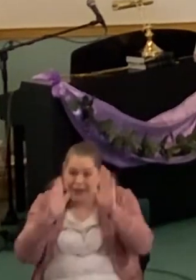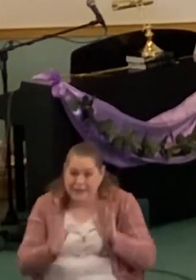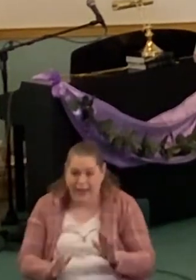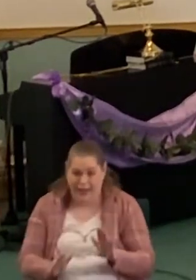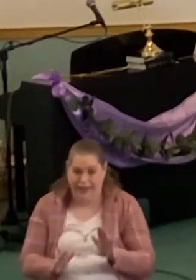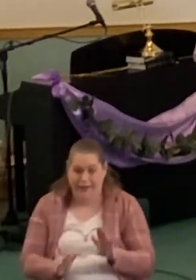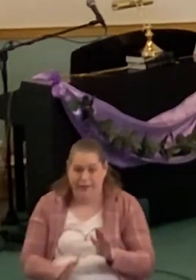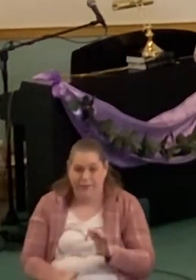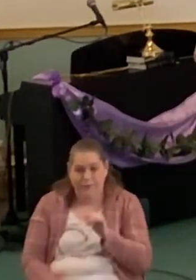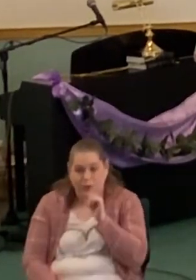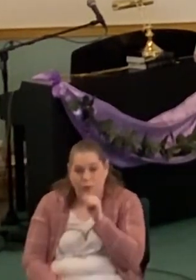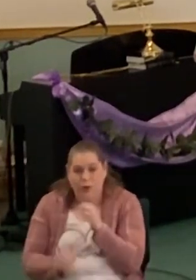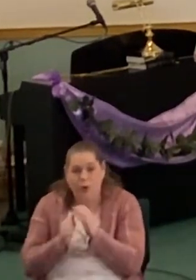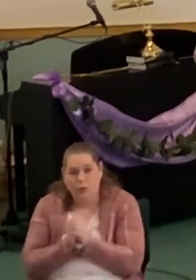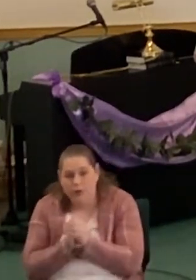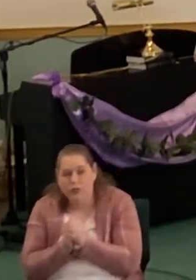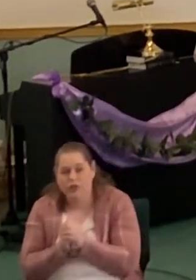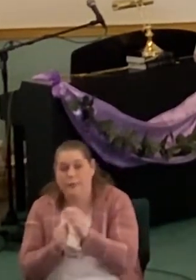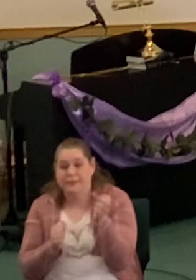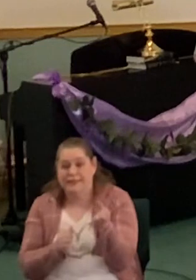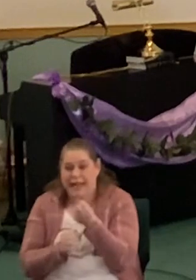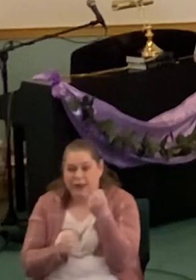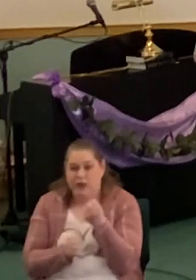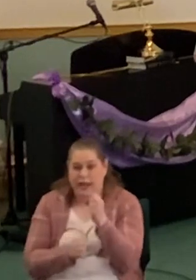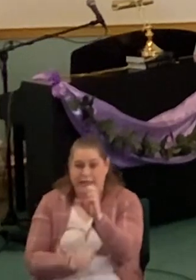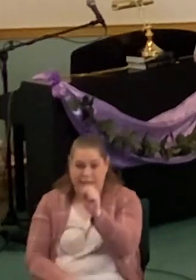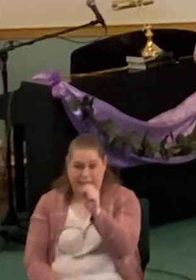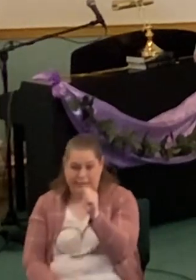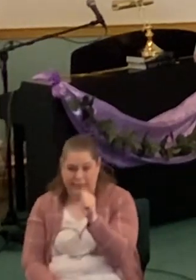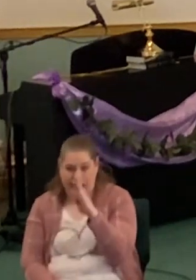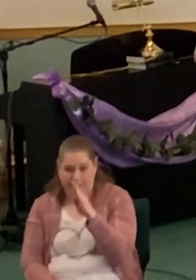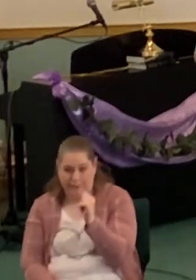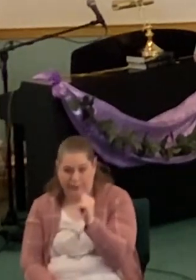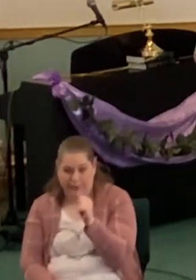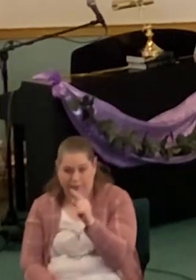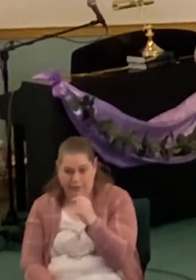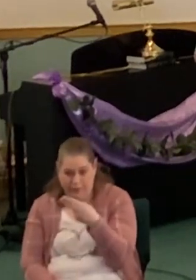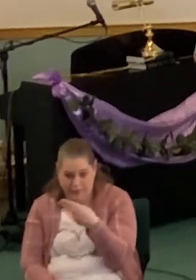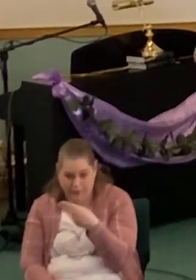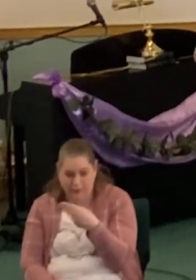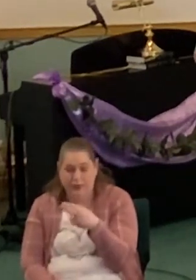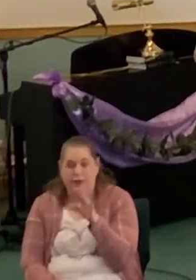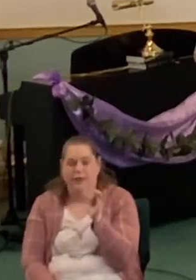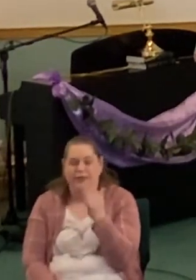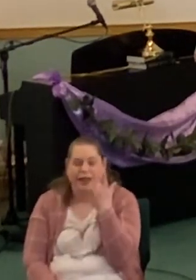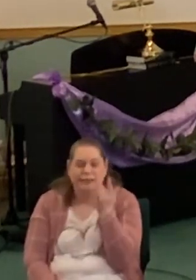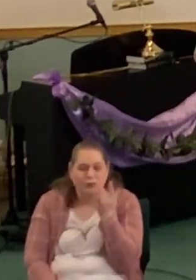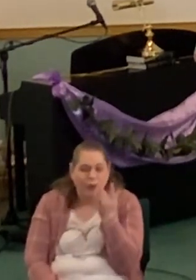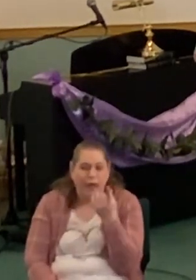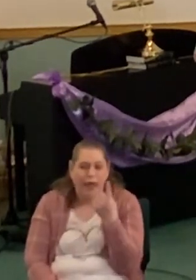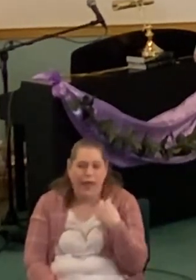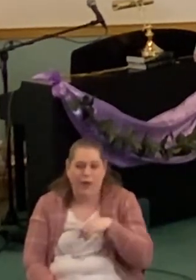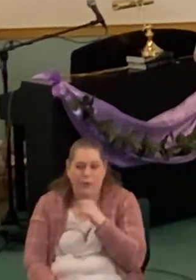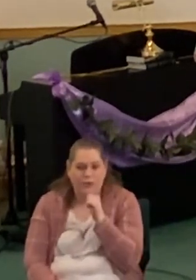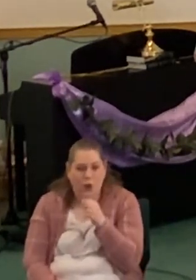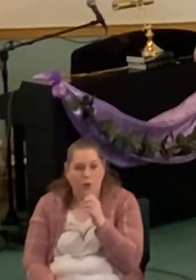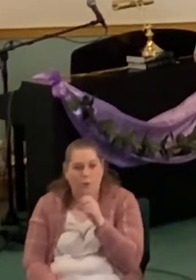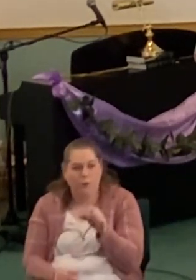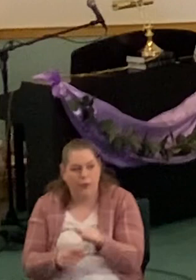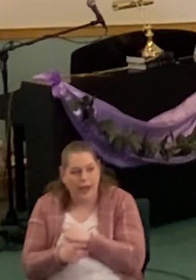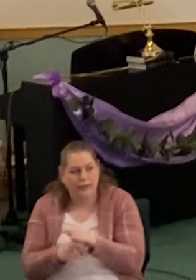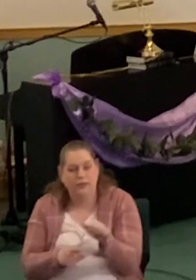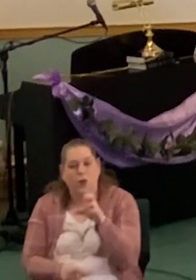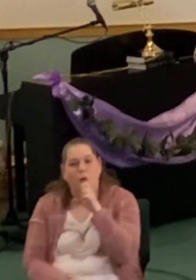don't worship on Saturday, the day of the Sabbath. That's why we don't practice the Old Testament feasts, is because Christ